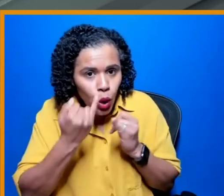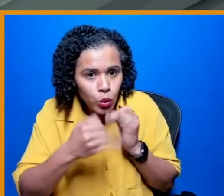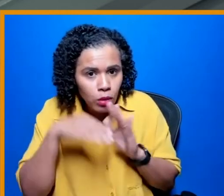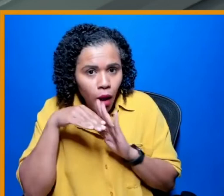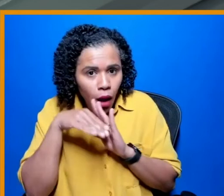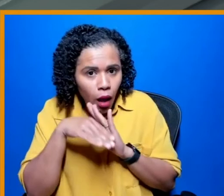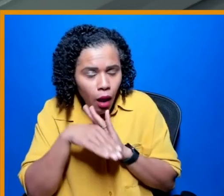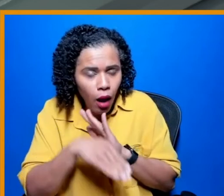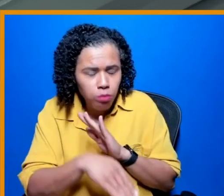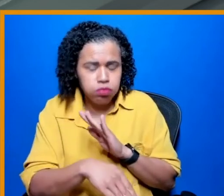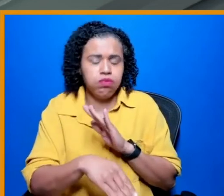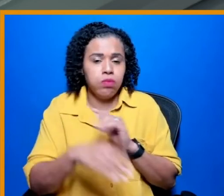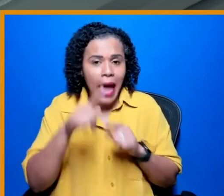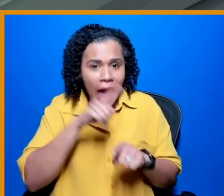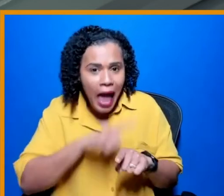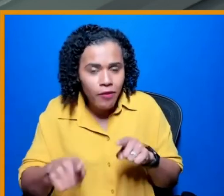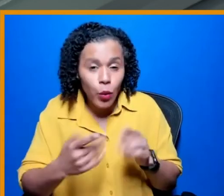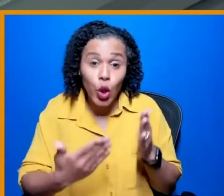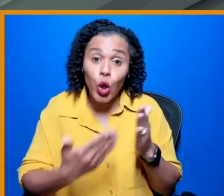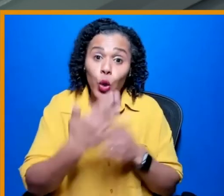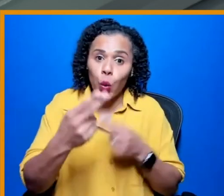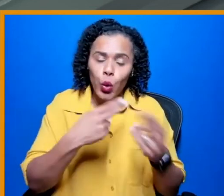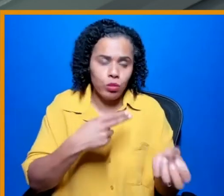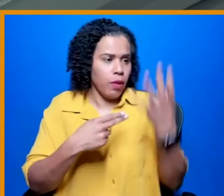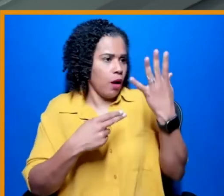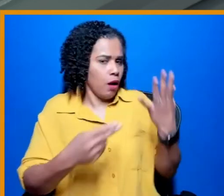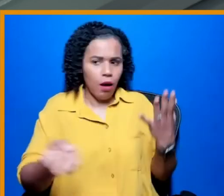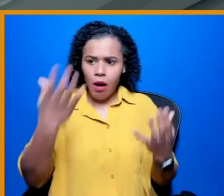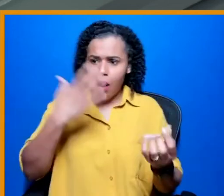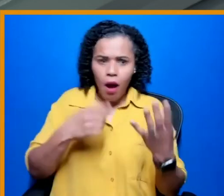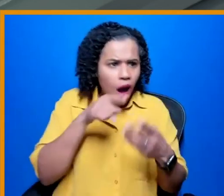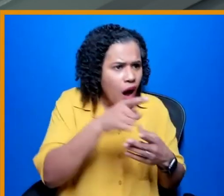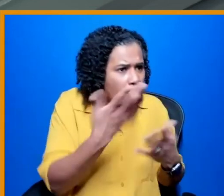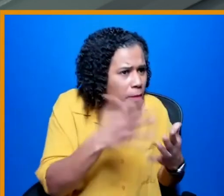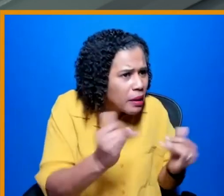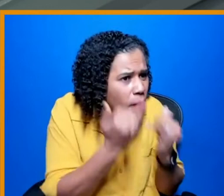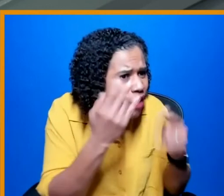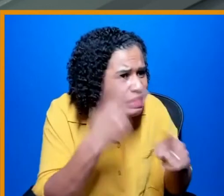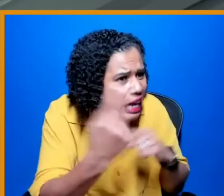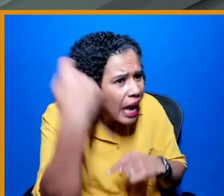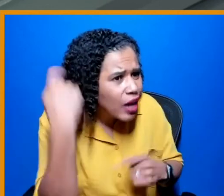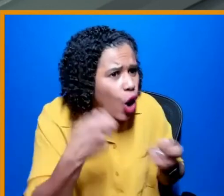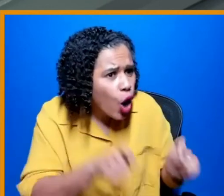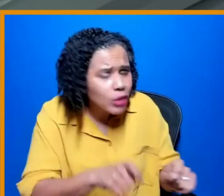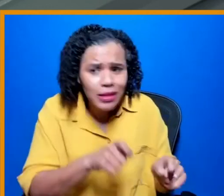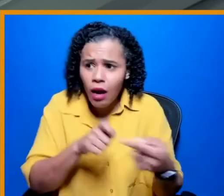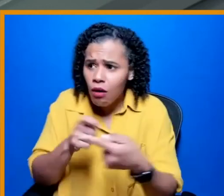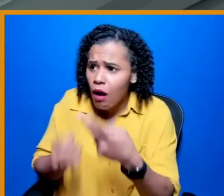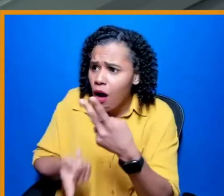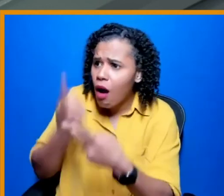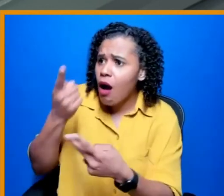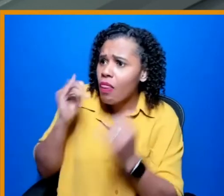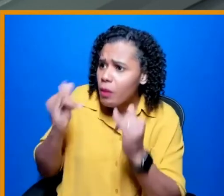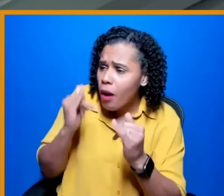by week, another story of another party during lockdown came out, as another explanation was shown to be divorced